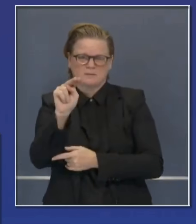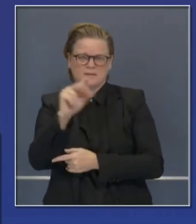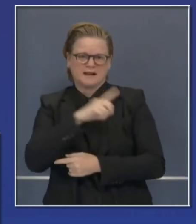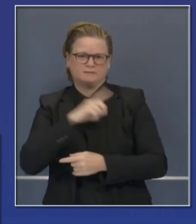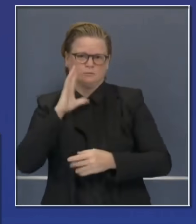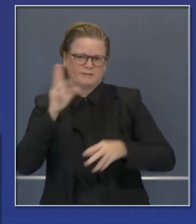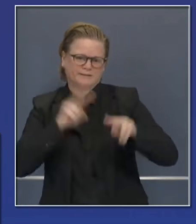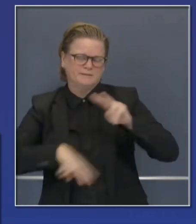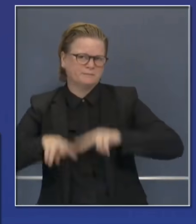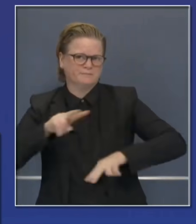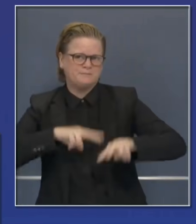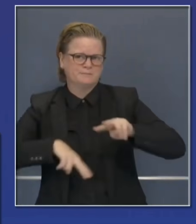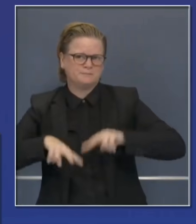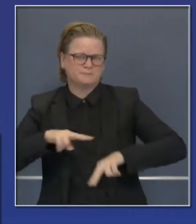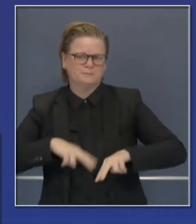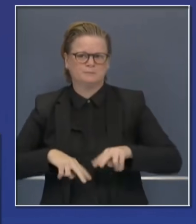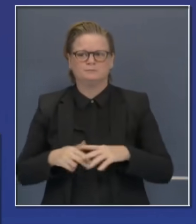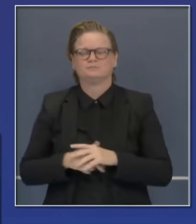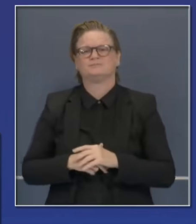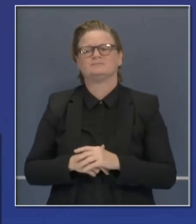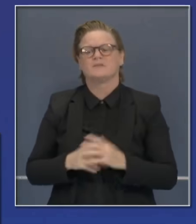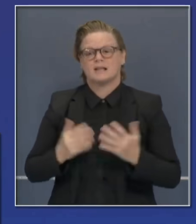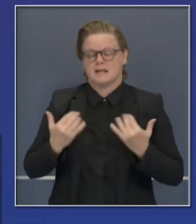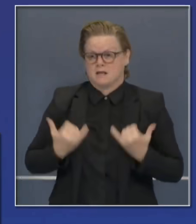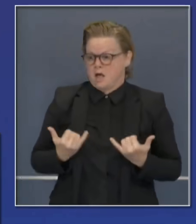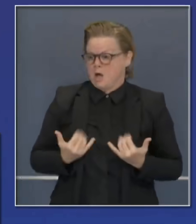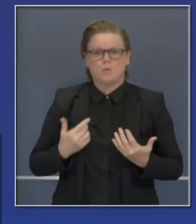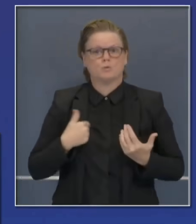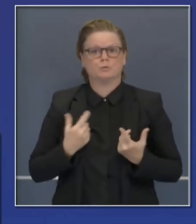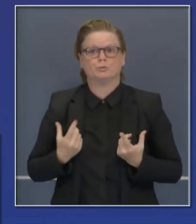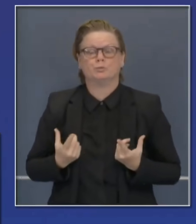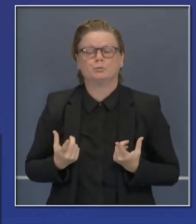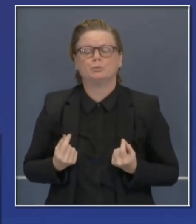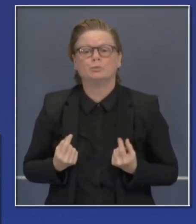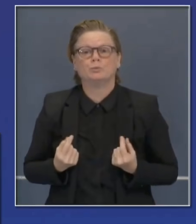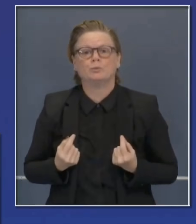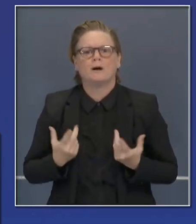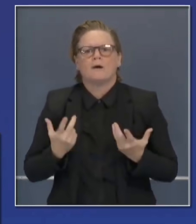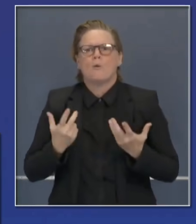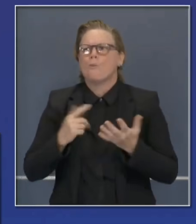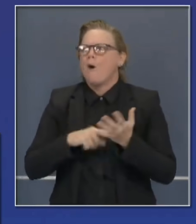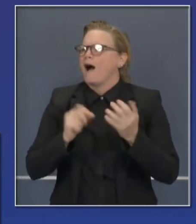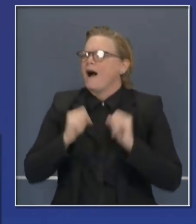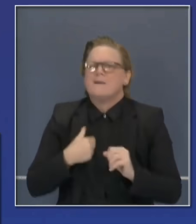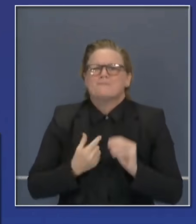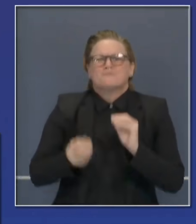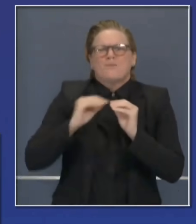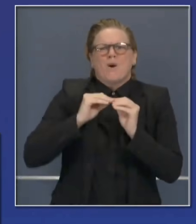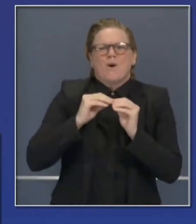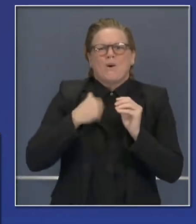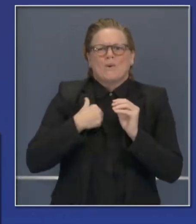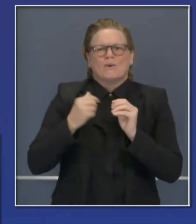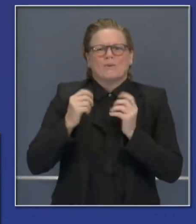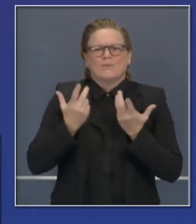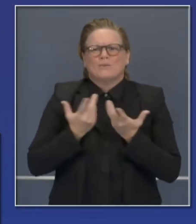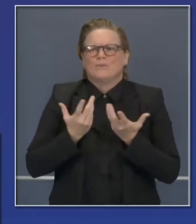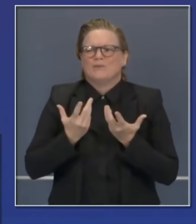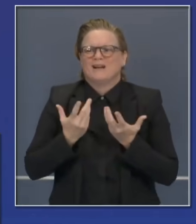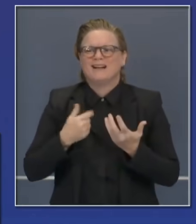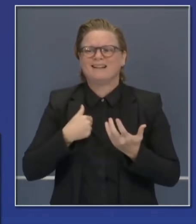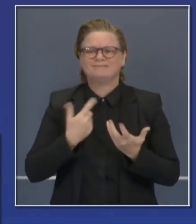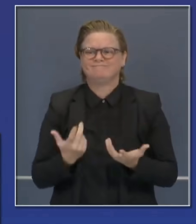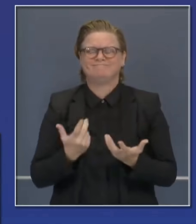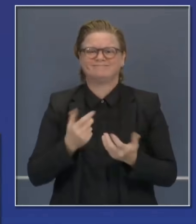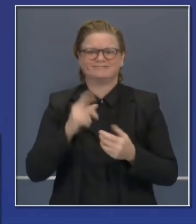what we are doing immediately, more in this space, targeted at the most